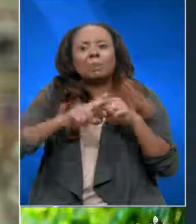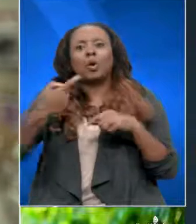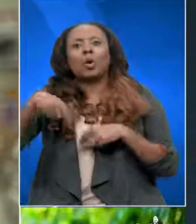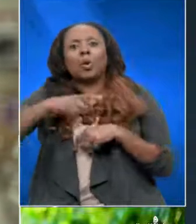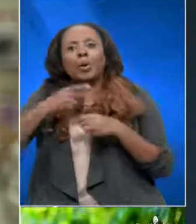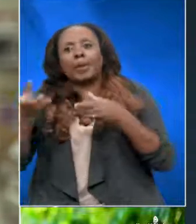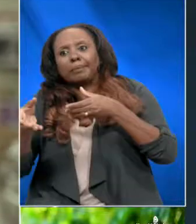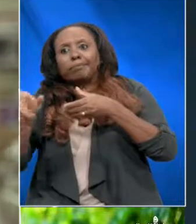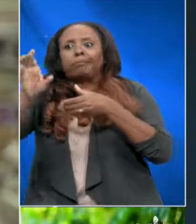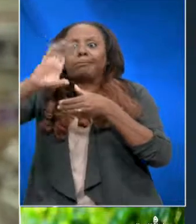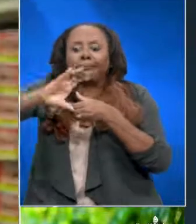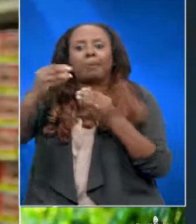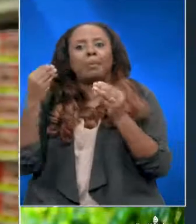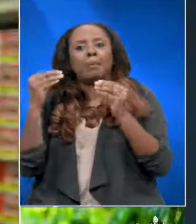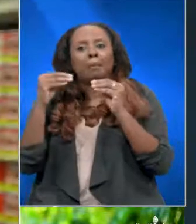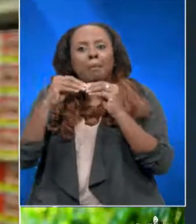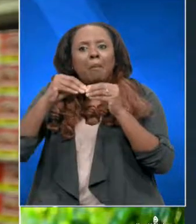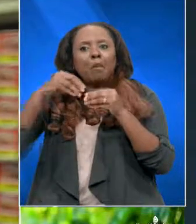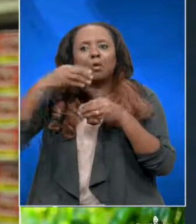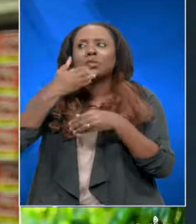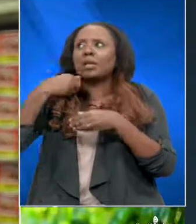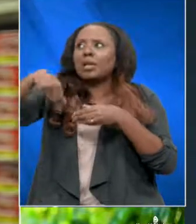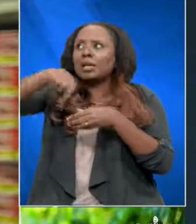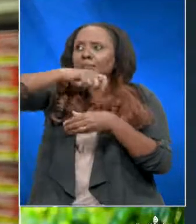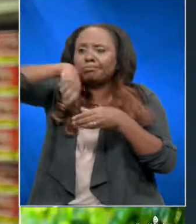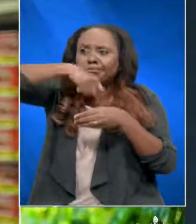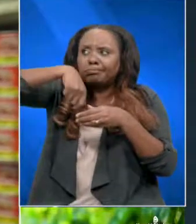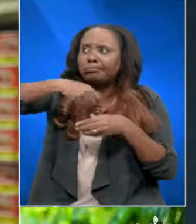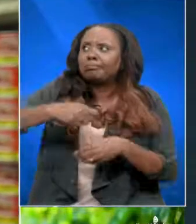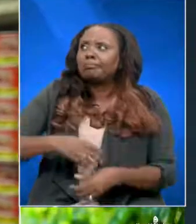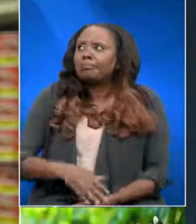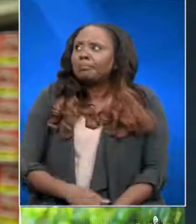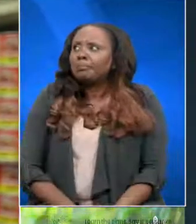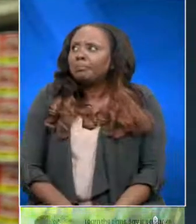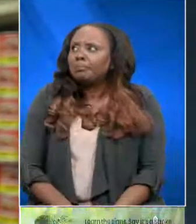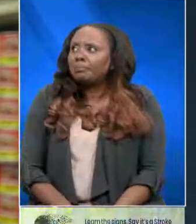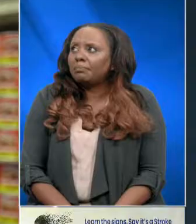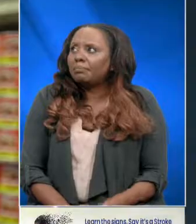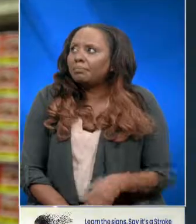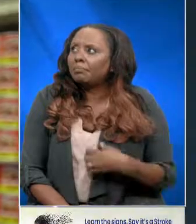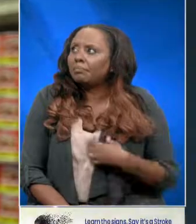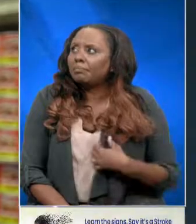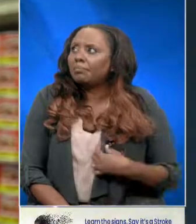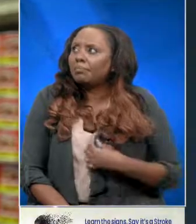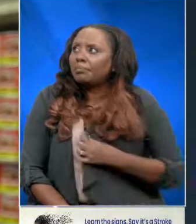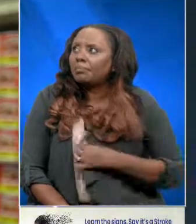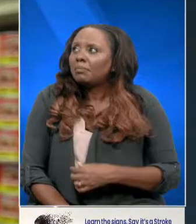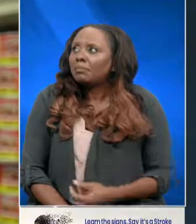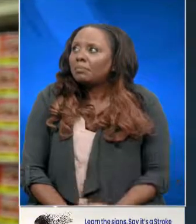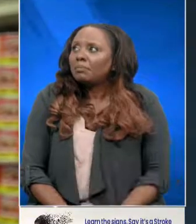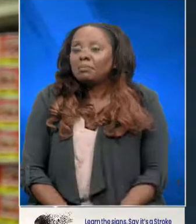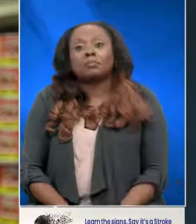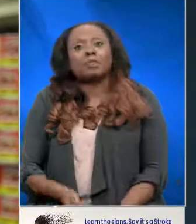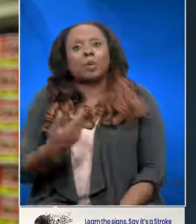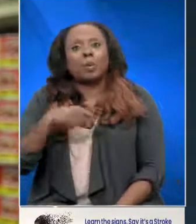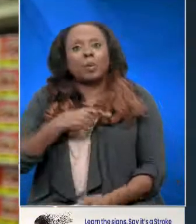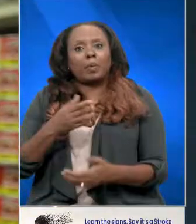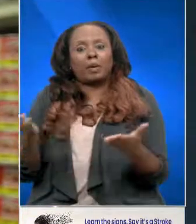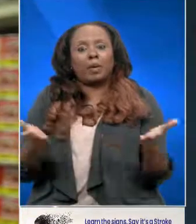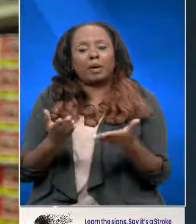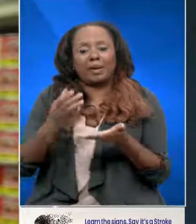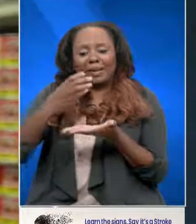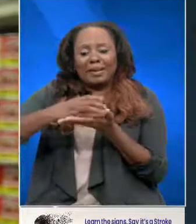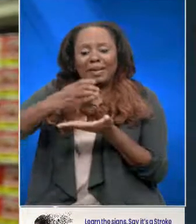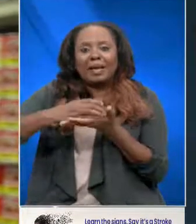their pathways become accustomed. We are here in the canned food aisle. Canned foods tend to be a regular part of our diet,